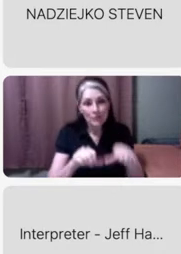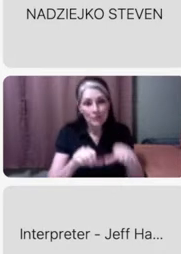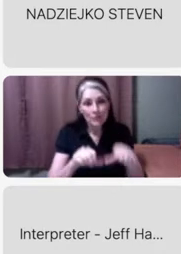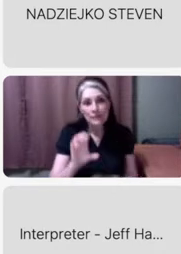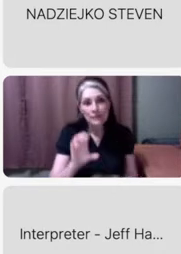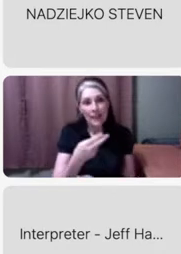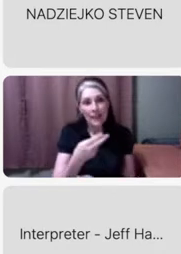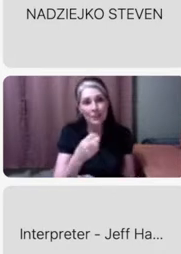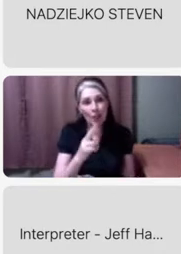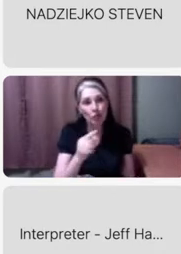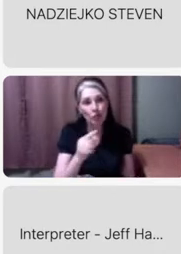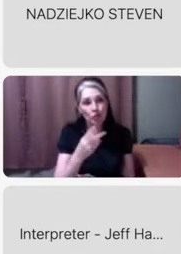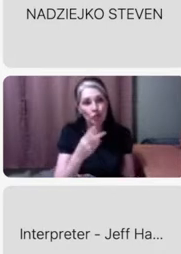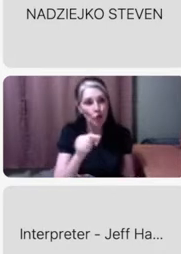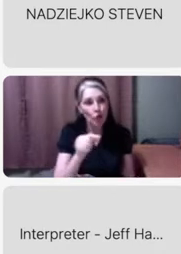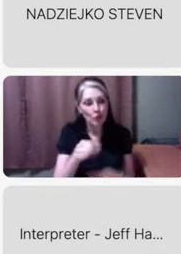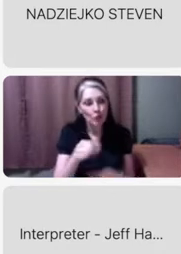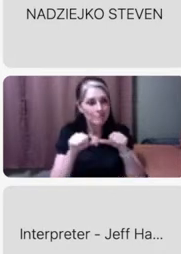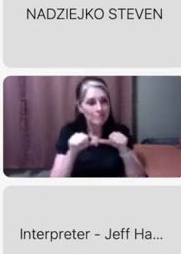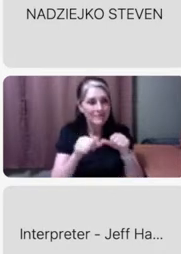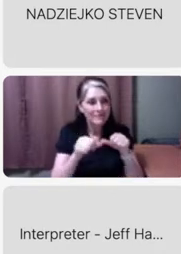you thank you so much